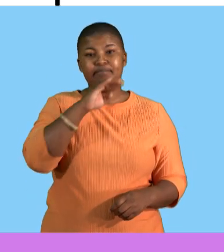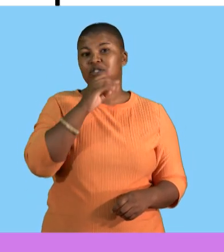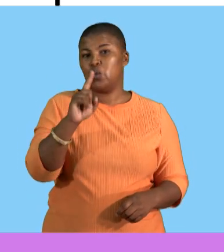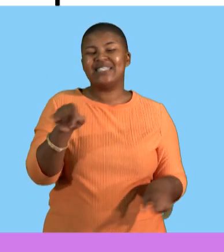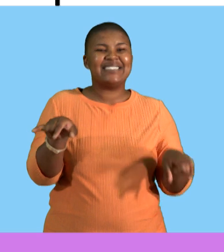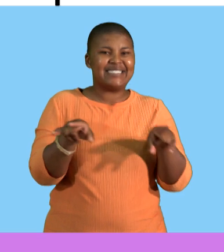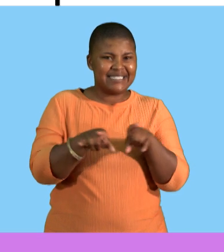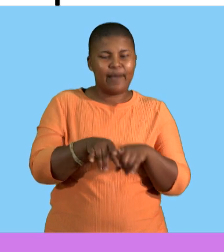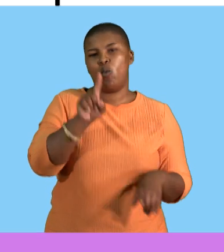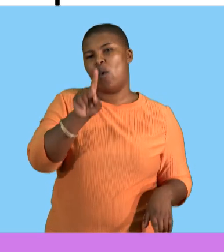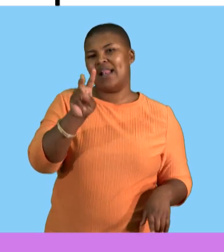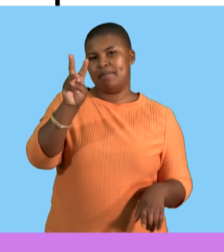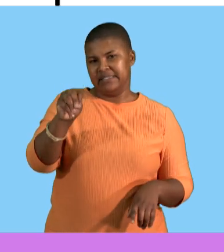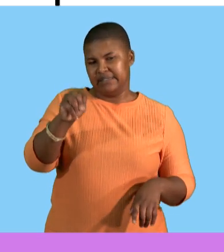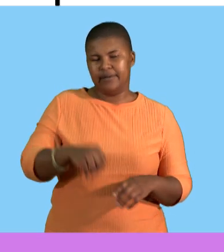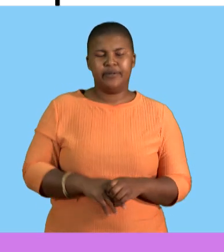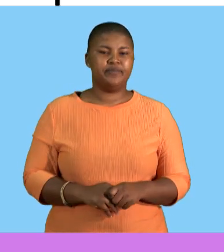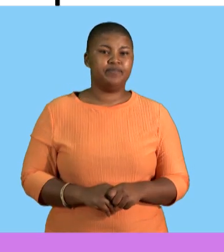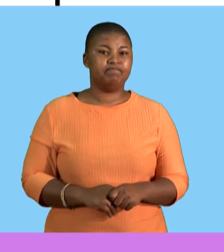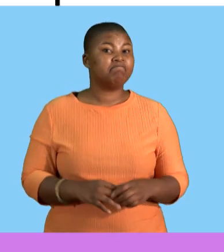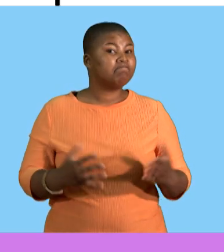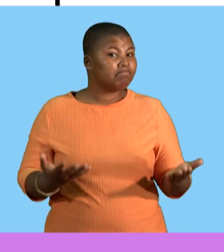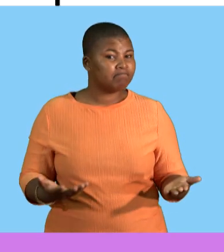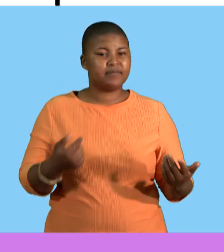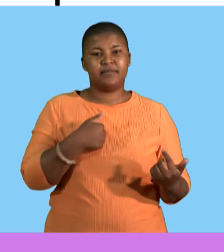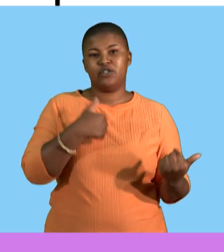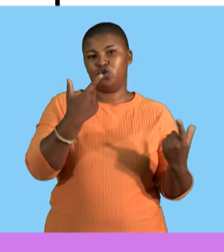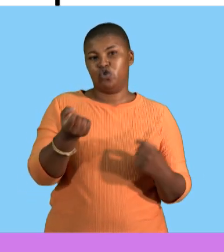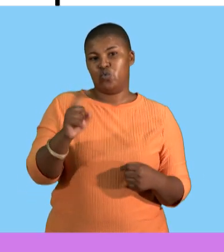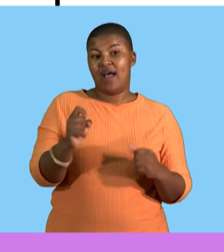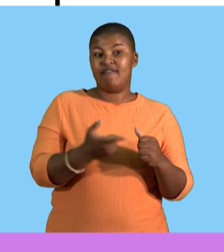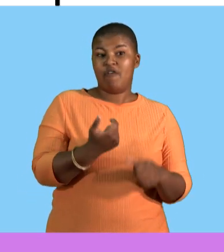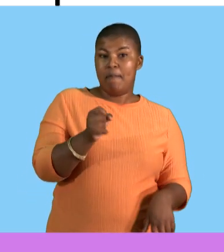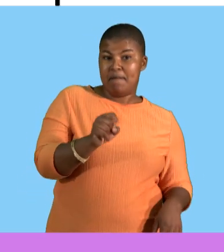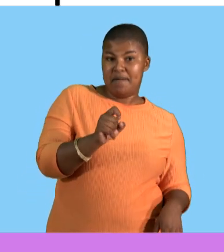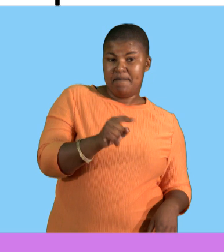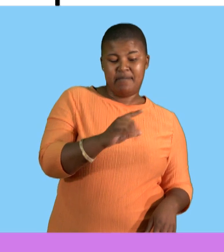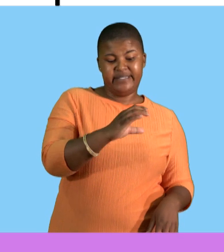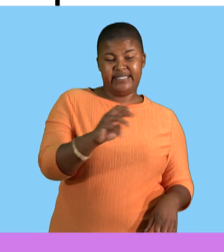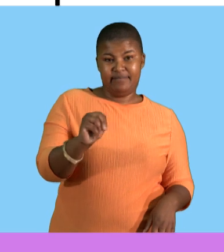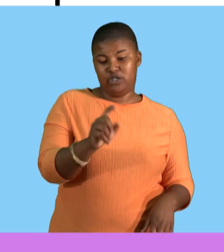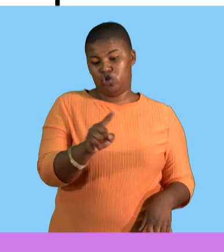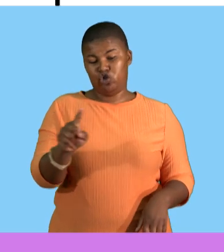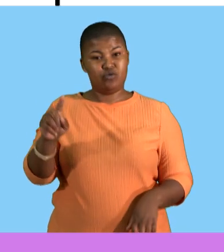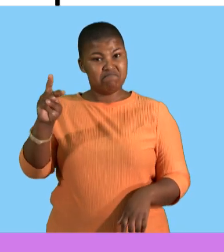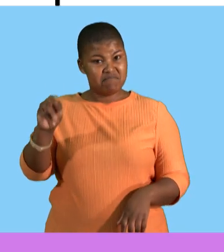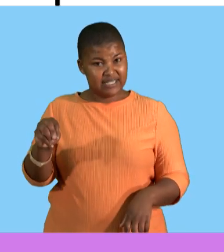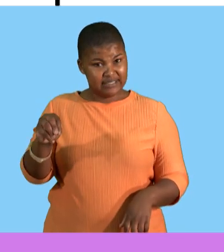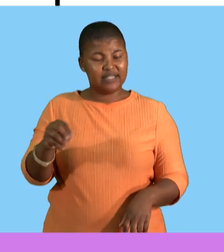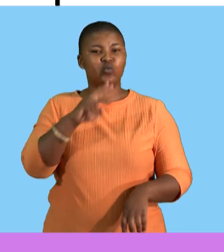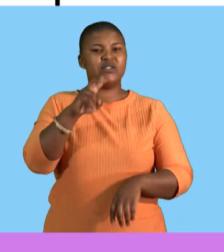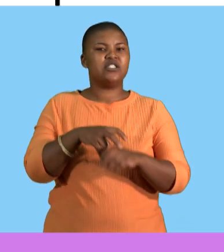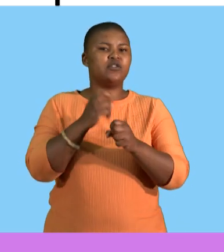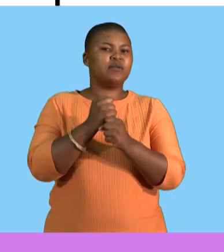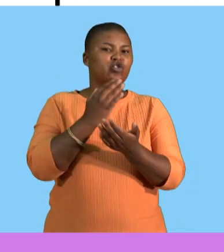same as 1 meter. So when we go from centimeters to a meter, we need